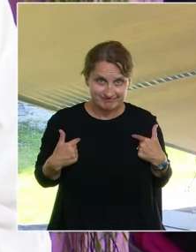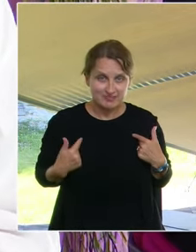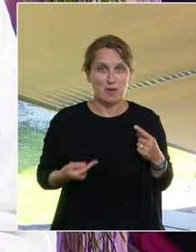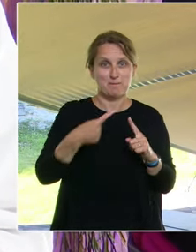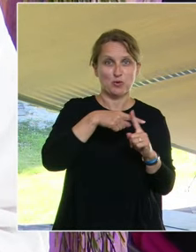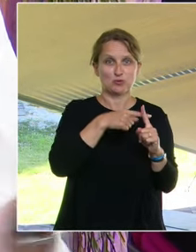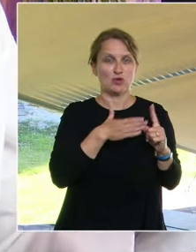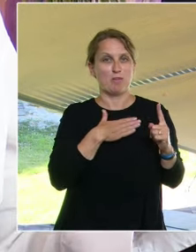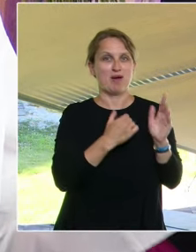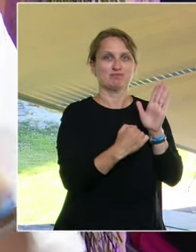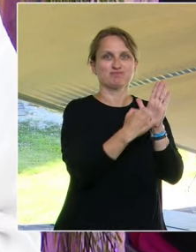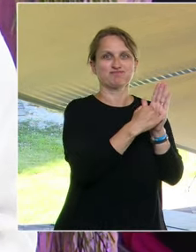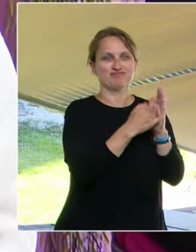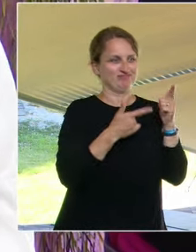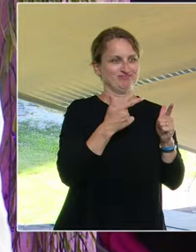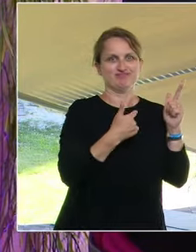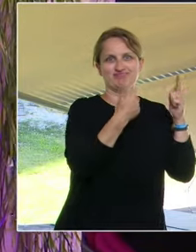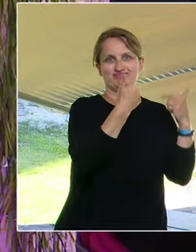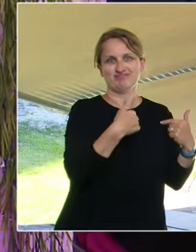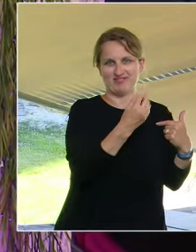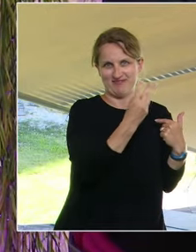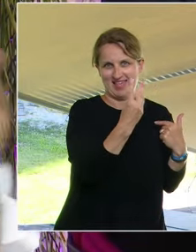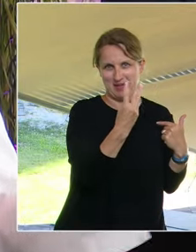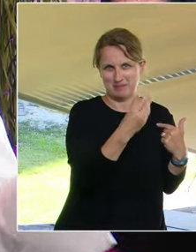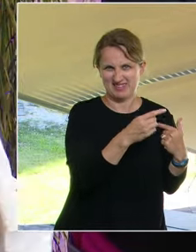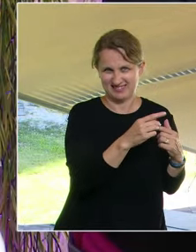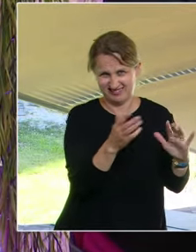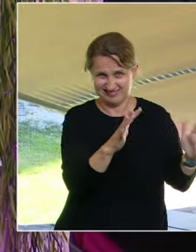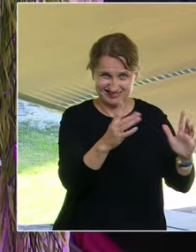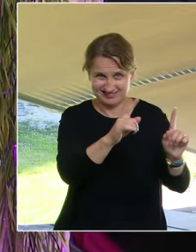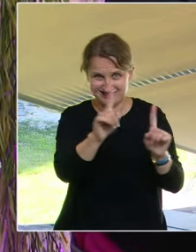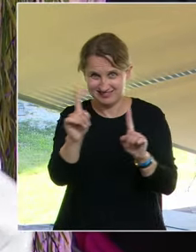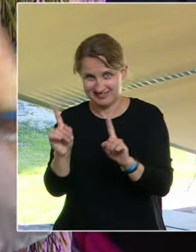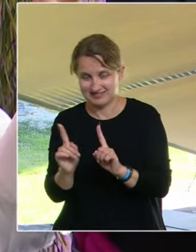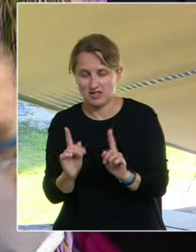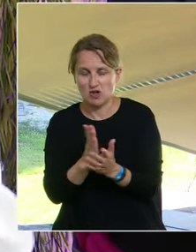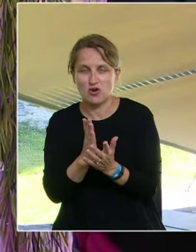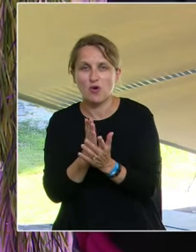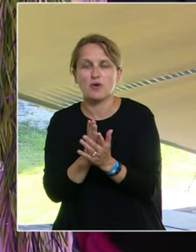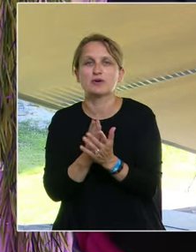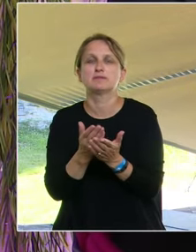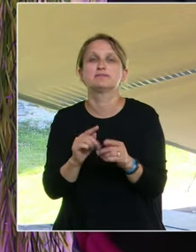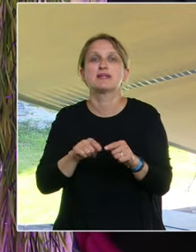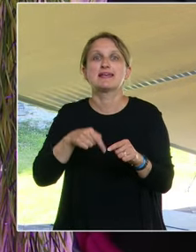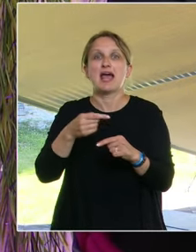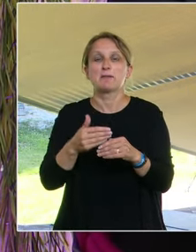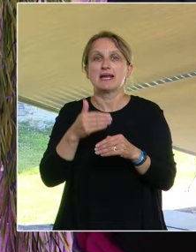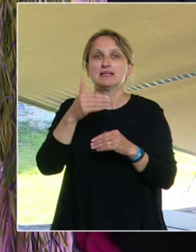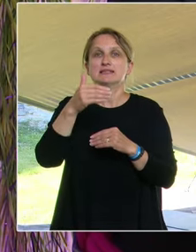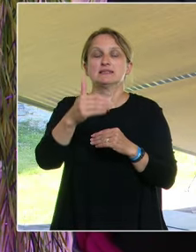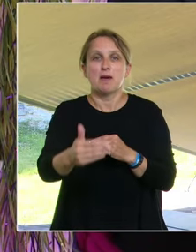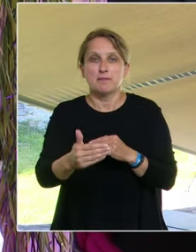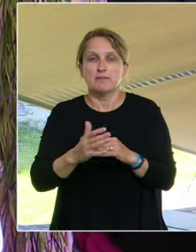web. So probably all of us have something. So, and next step it is if you do